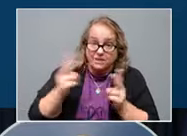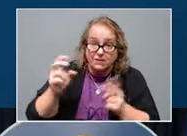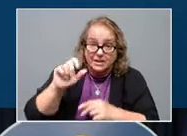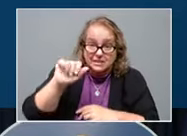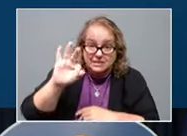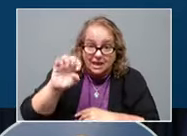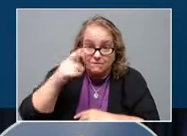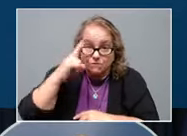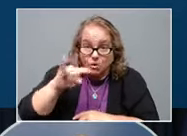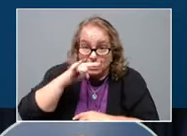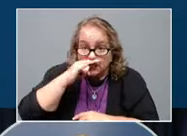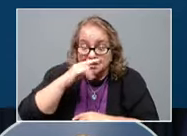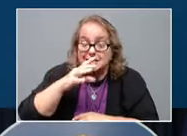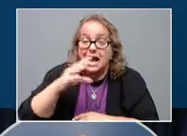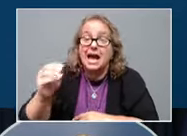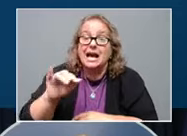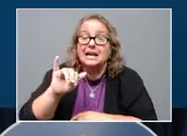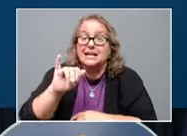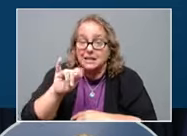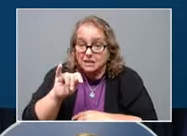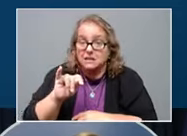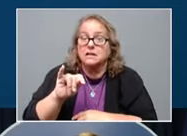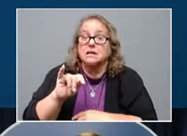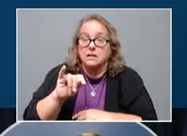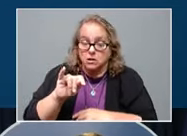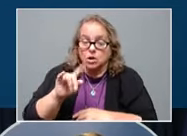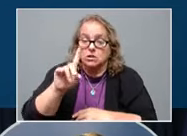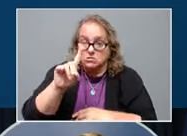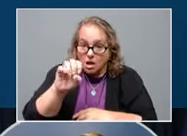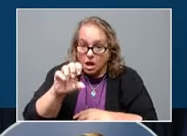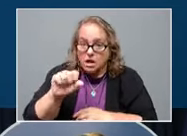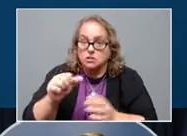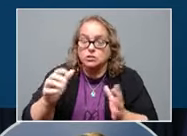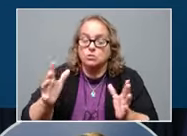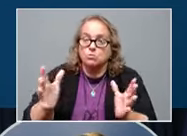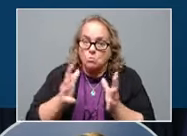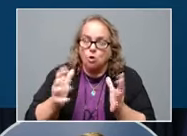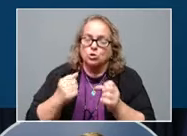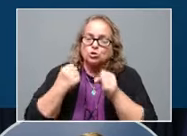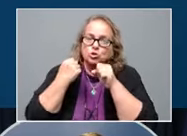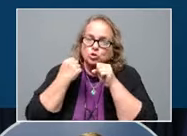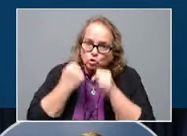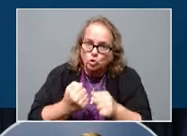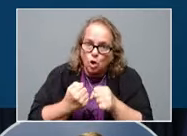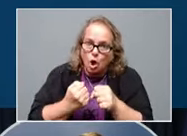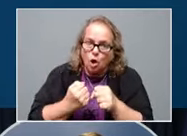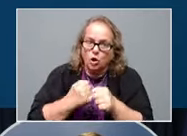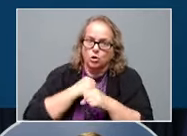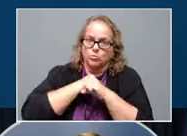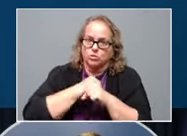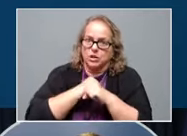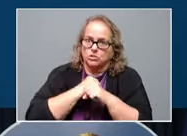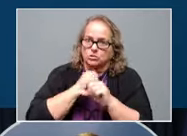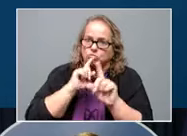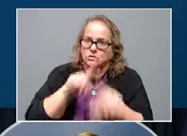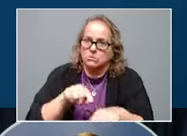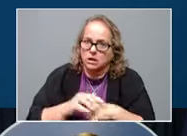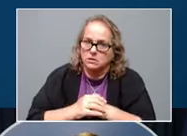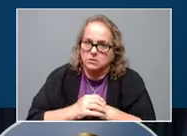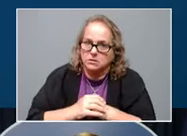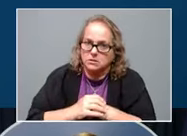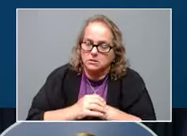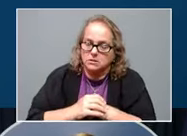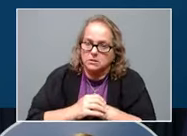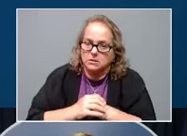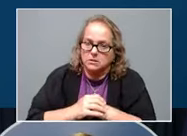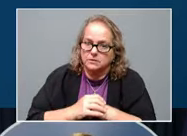and it does promote a strong immune response. It is 1/3